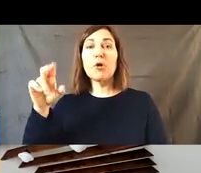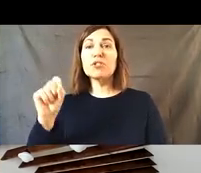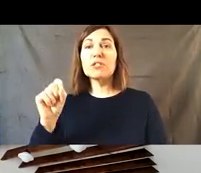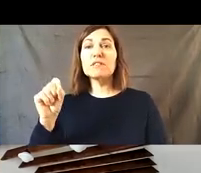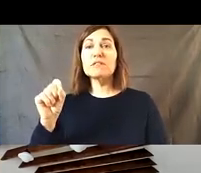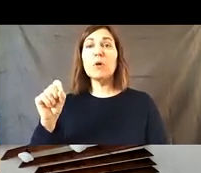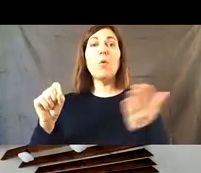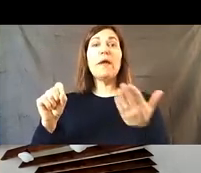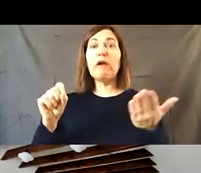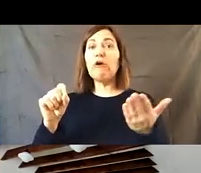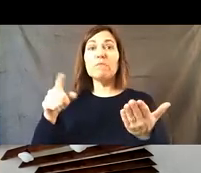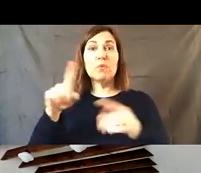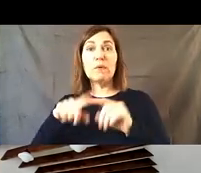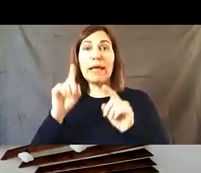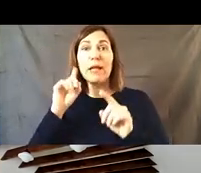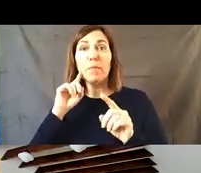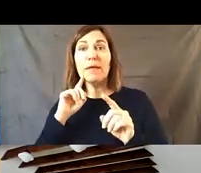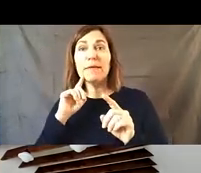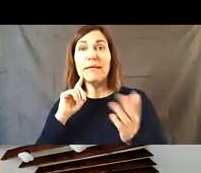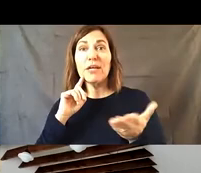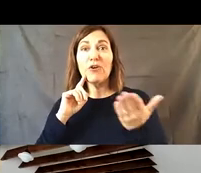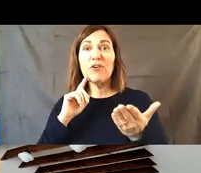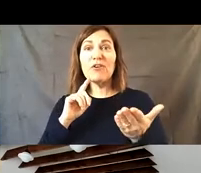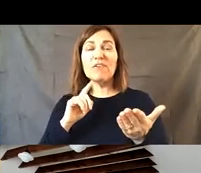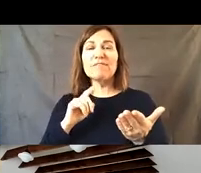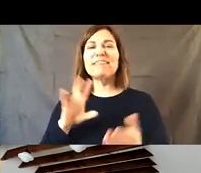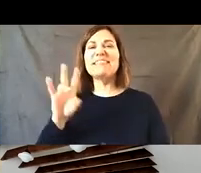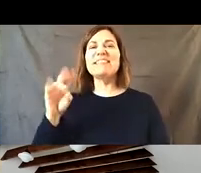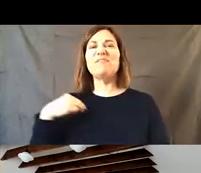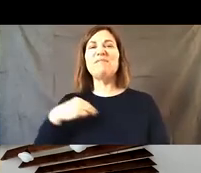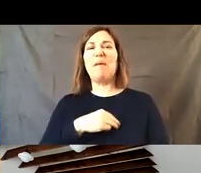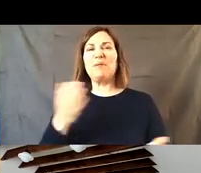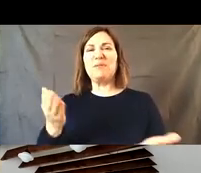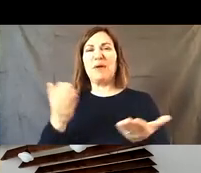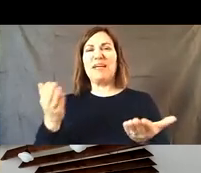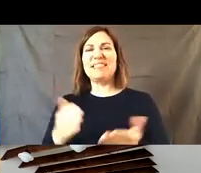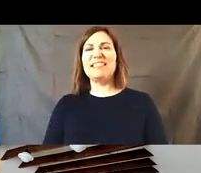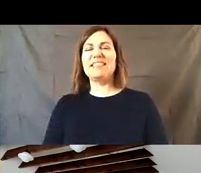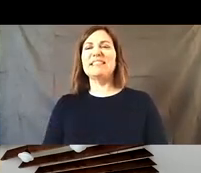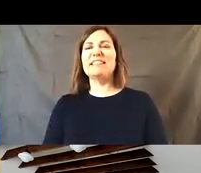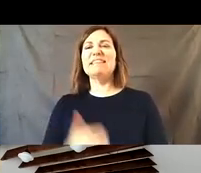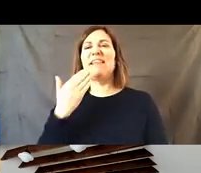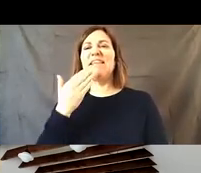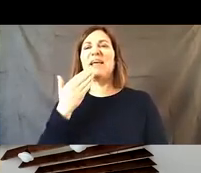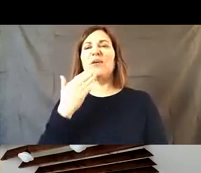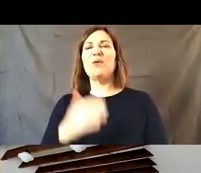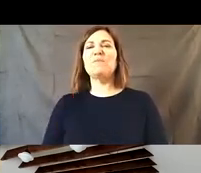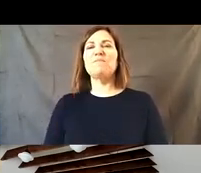Here. You can hear me. Here. Seven members present. Thank you.